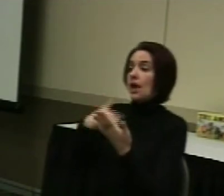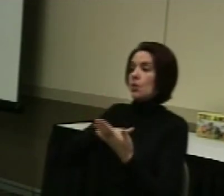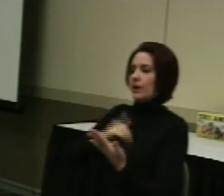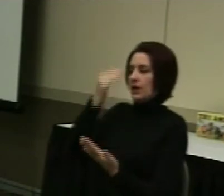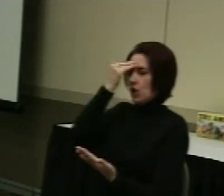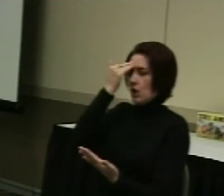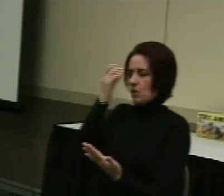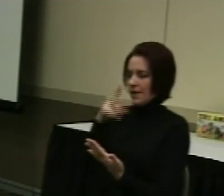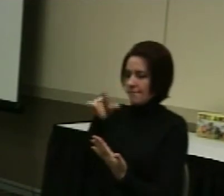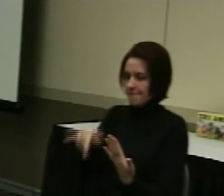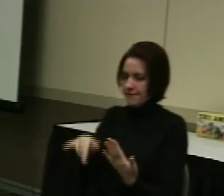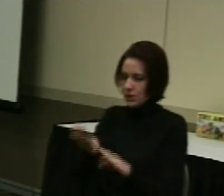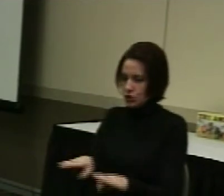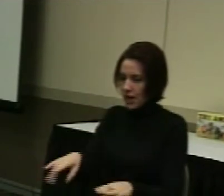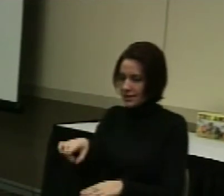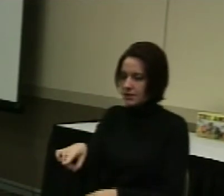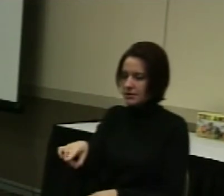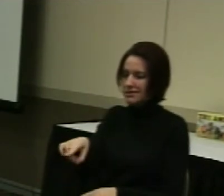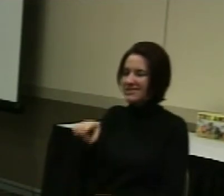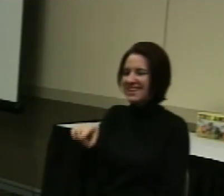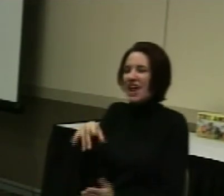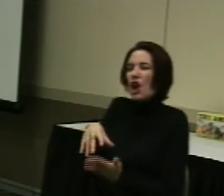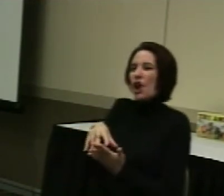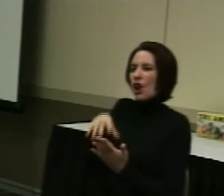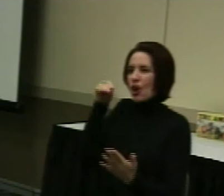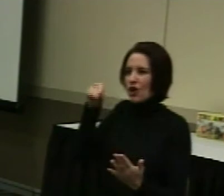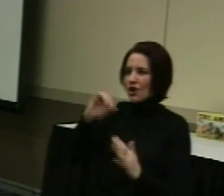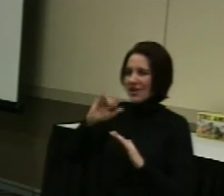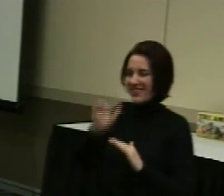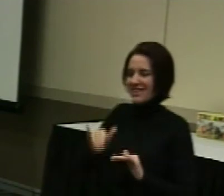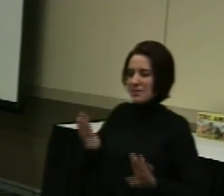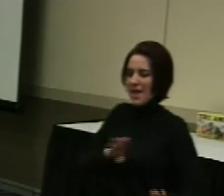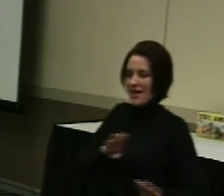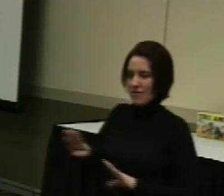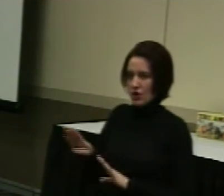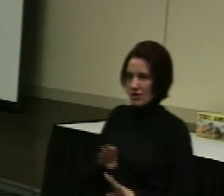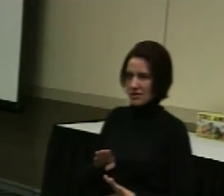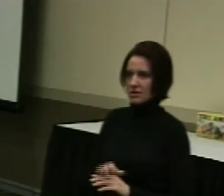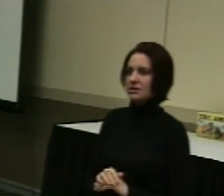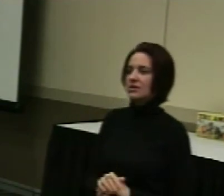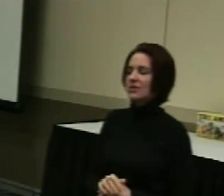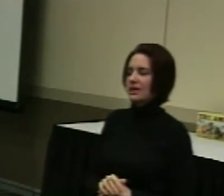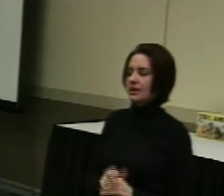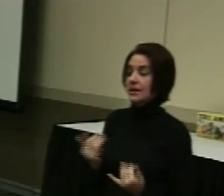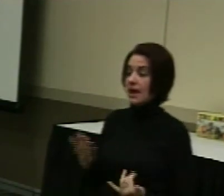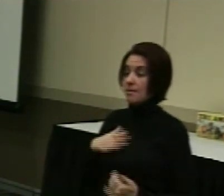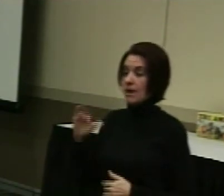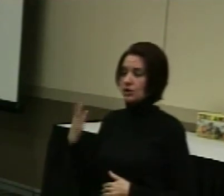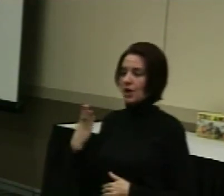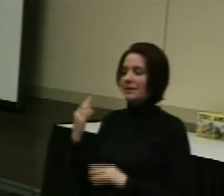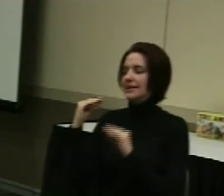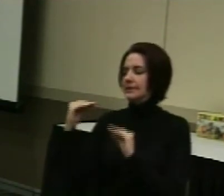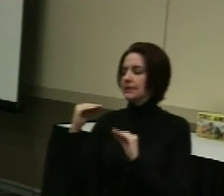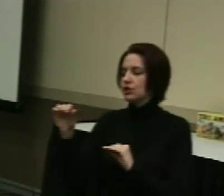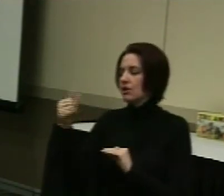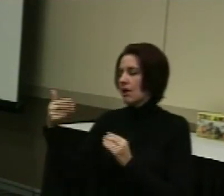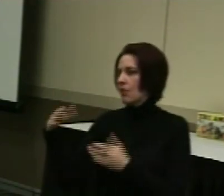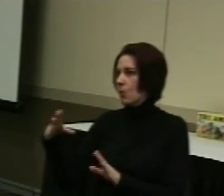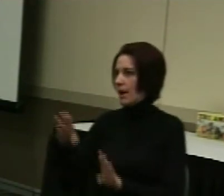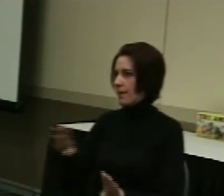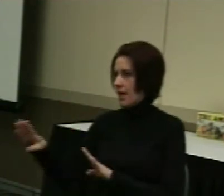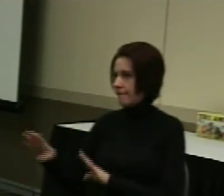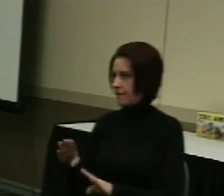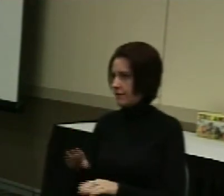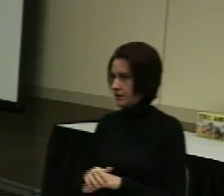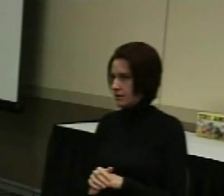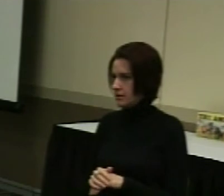has learned to behave in this way, now my job is to teach them another way to behave. And it